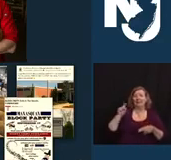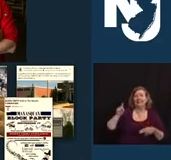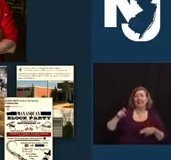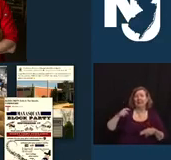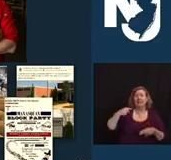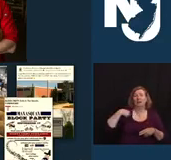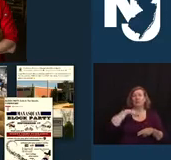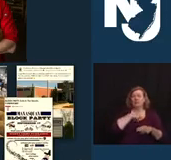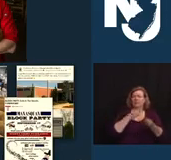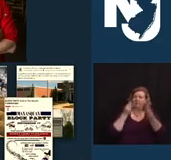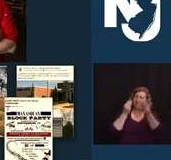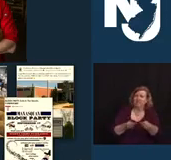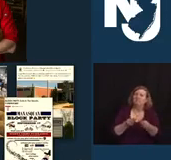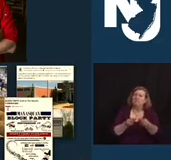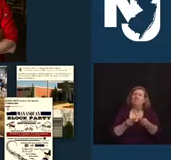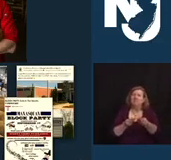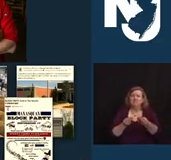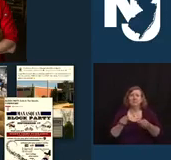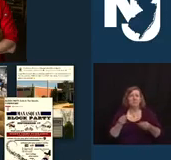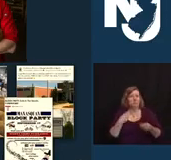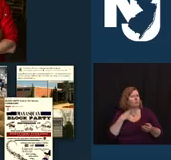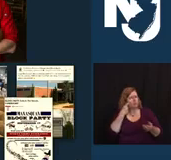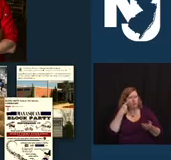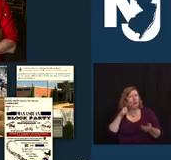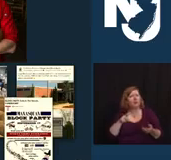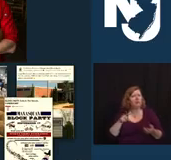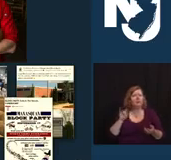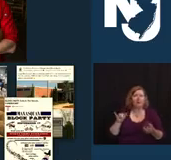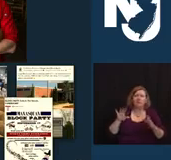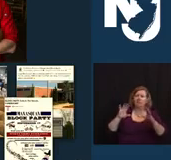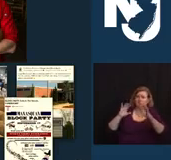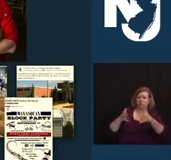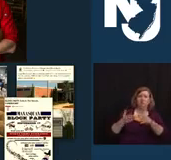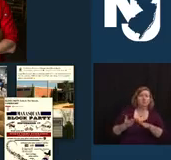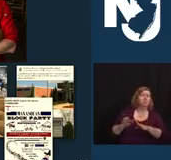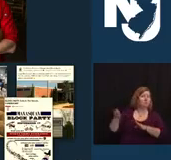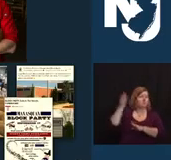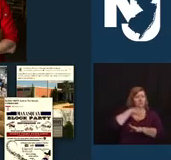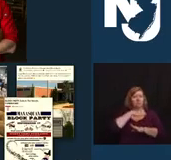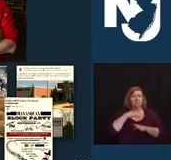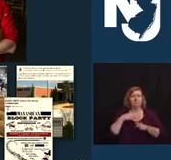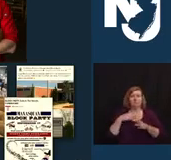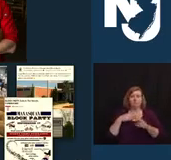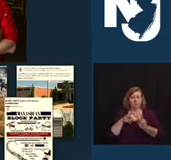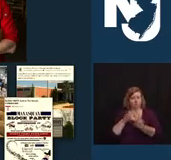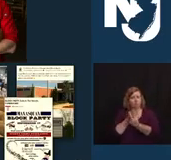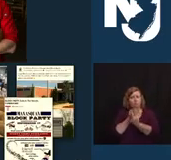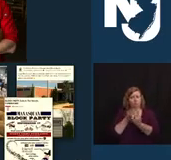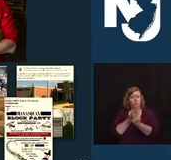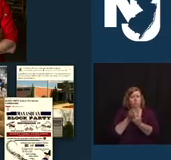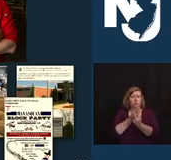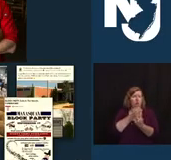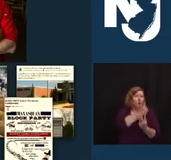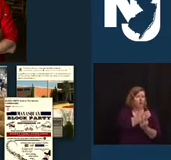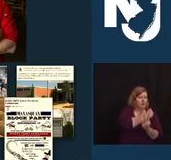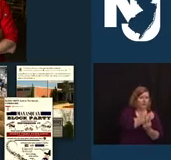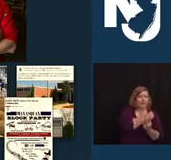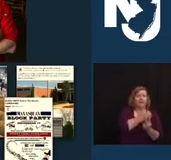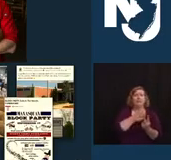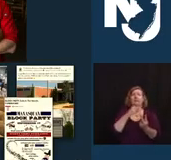in a prior press conference. So two of these great organizations, Chef Lou's Army and A Need We Feed, both of which are part of the New